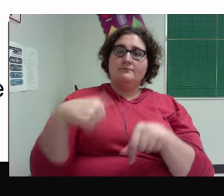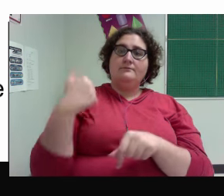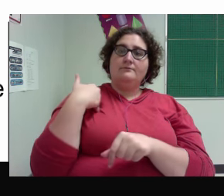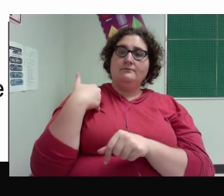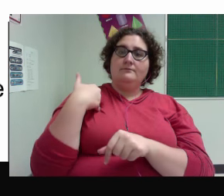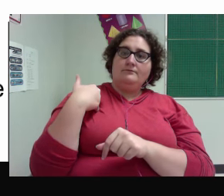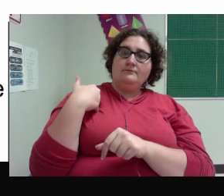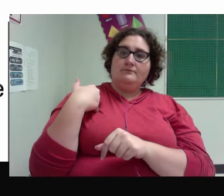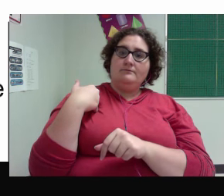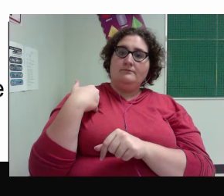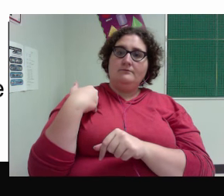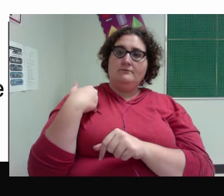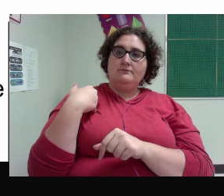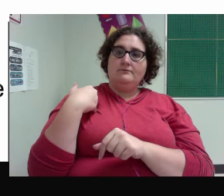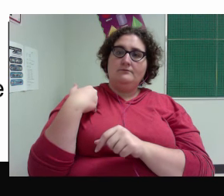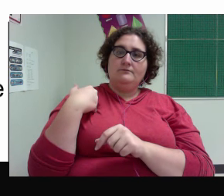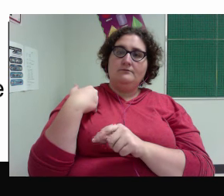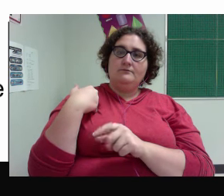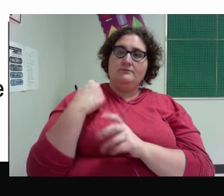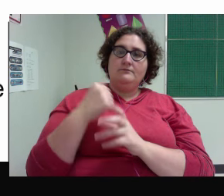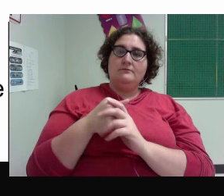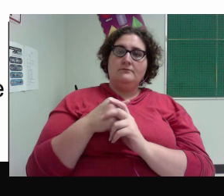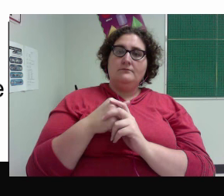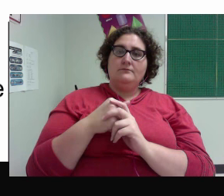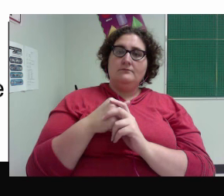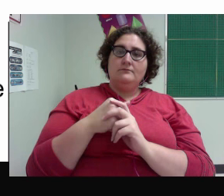have, let's use a different color,